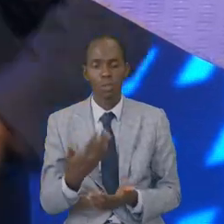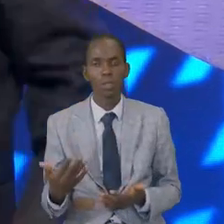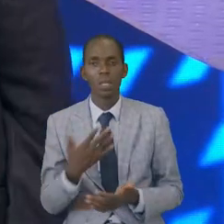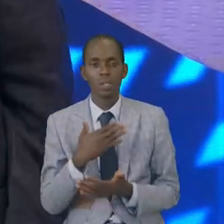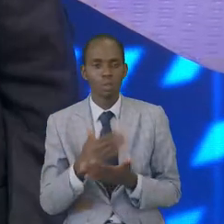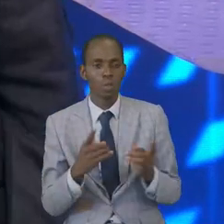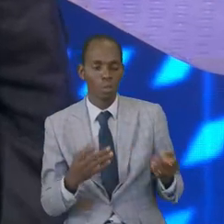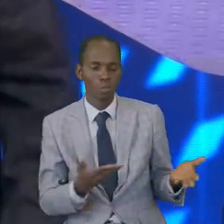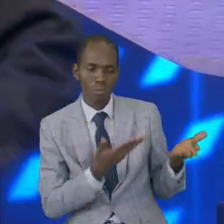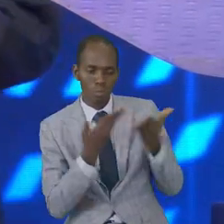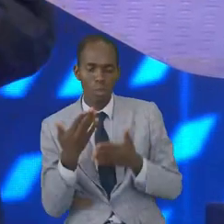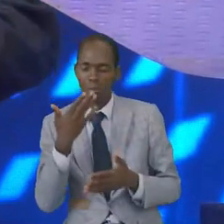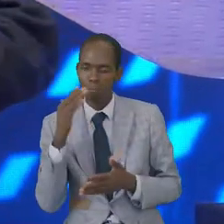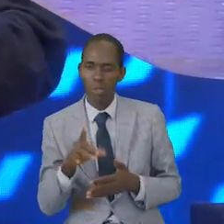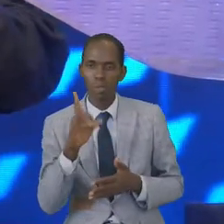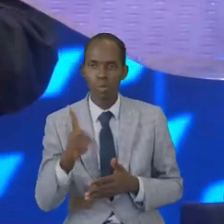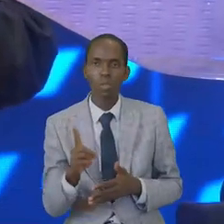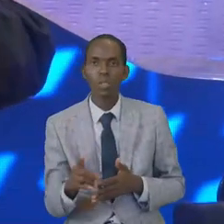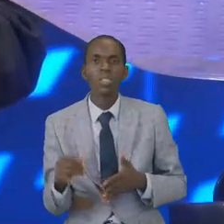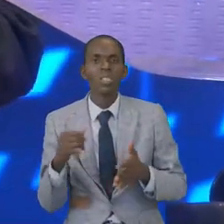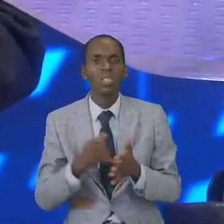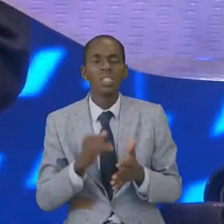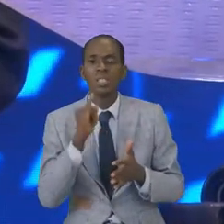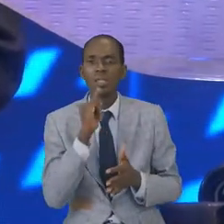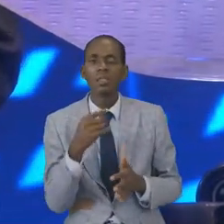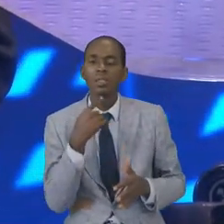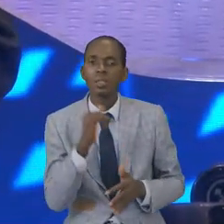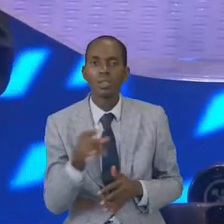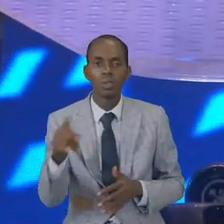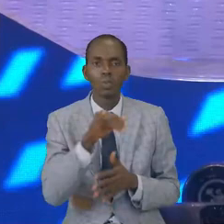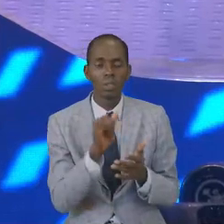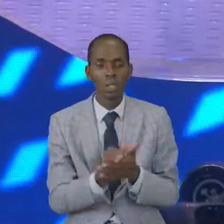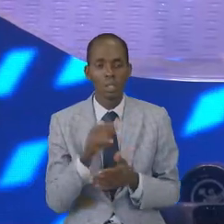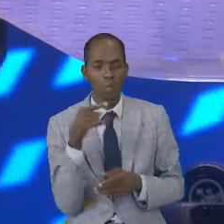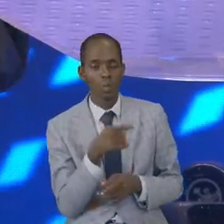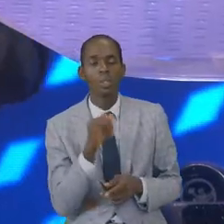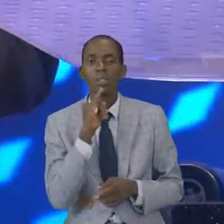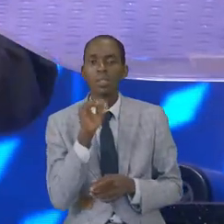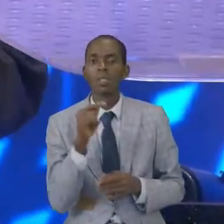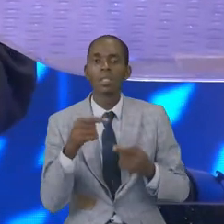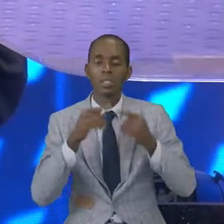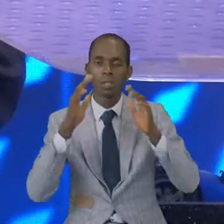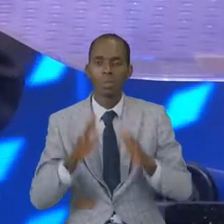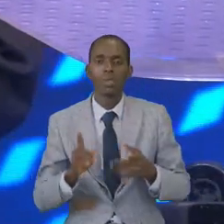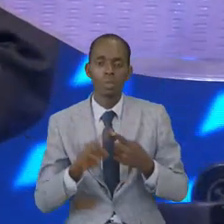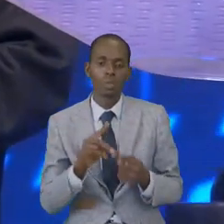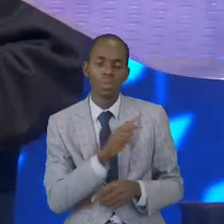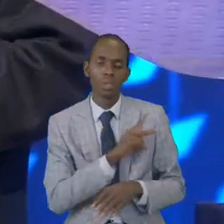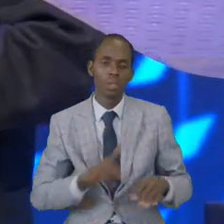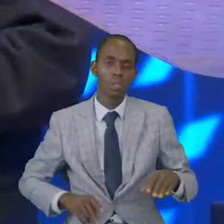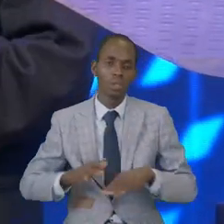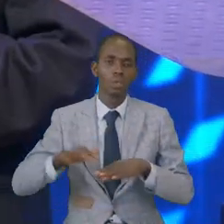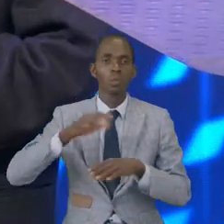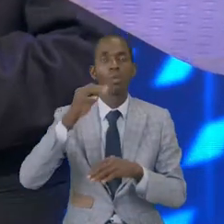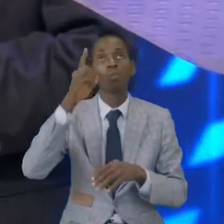somebody comes to sow tares, is proving it's an enemy. to the kingdom of God. An enemy has